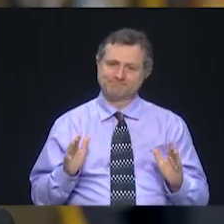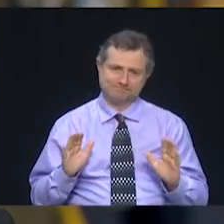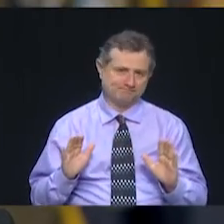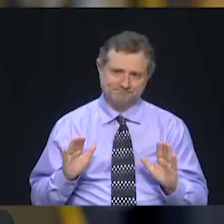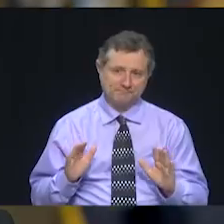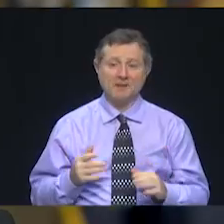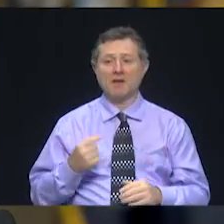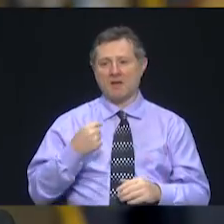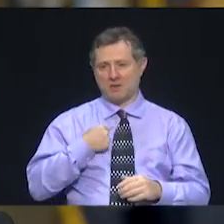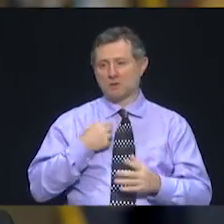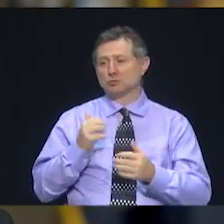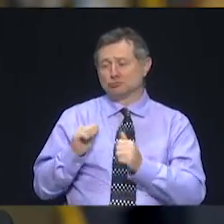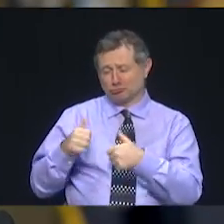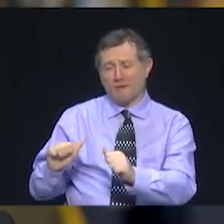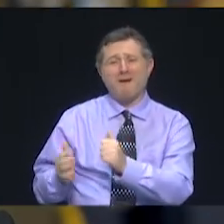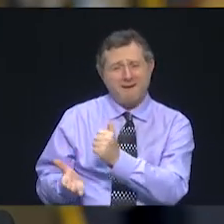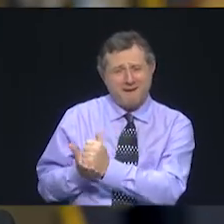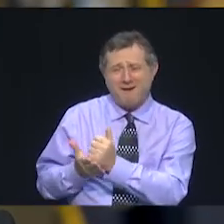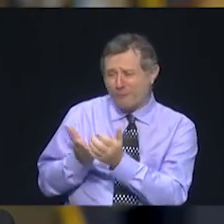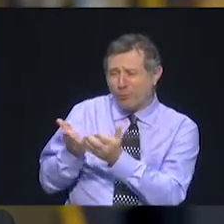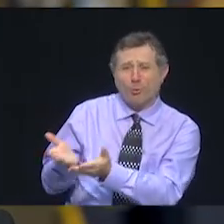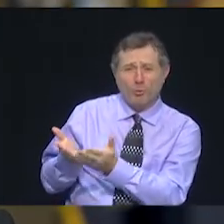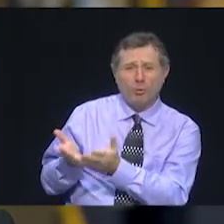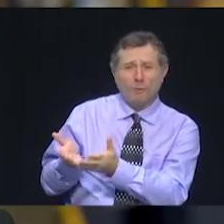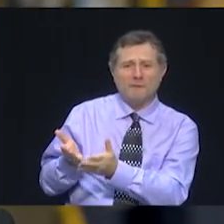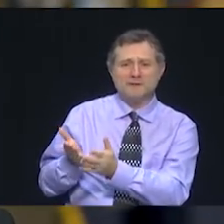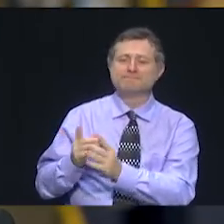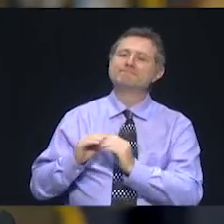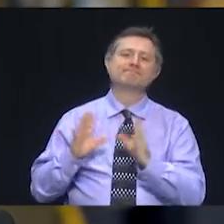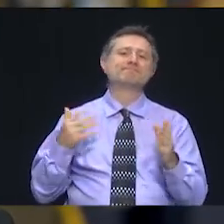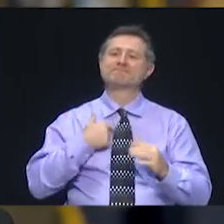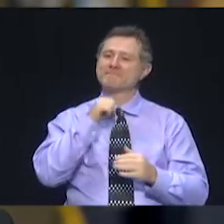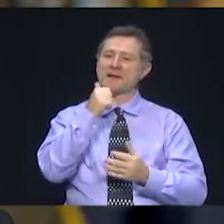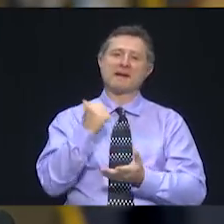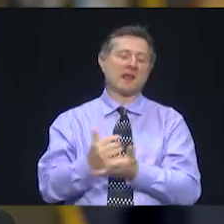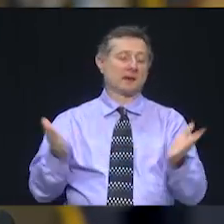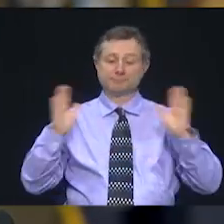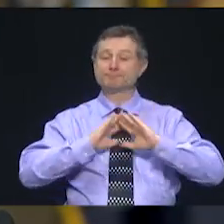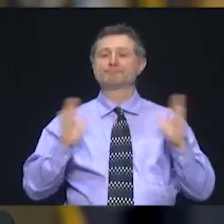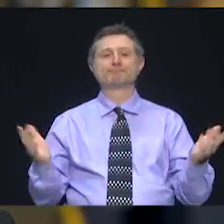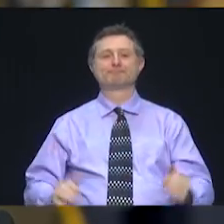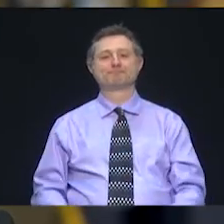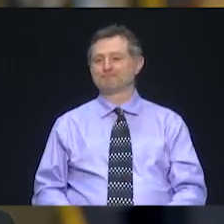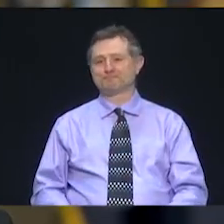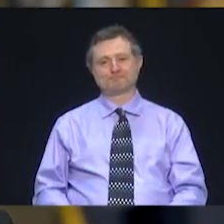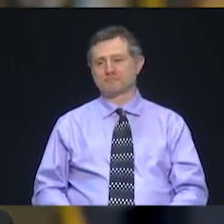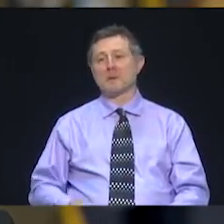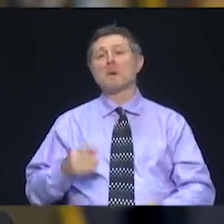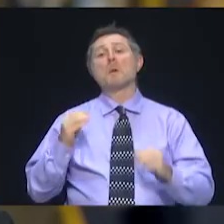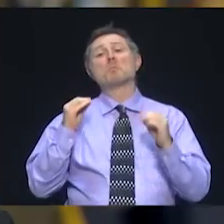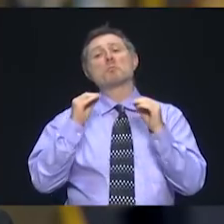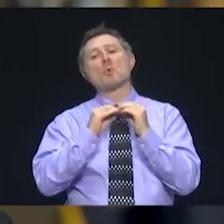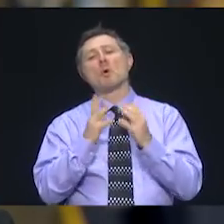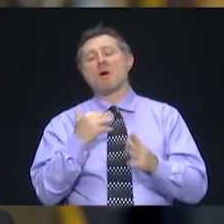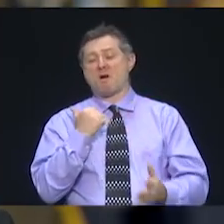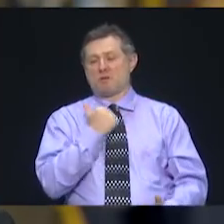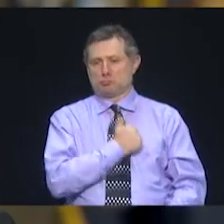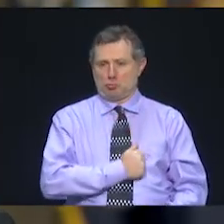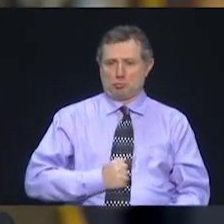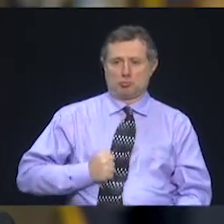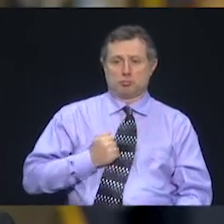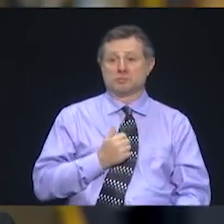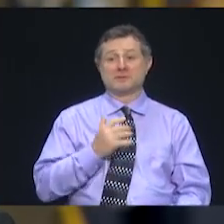help. Obviously, I didn't. I am even more sorry that I further complicated